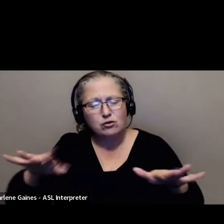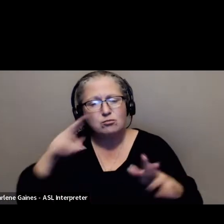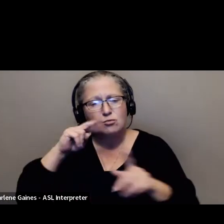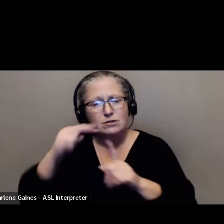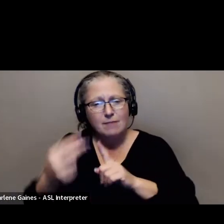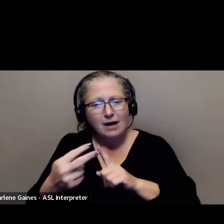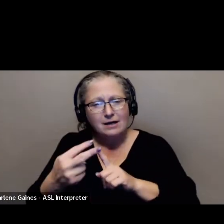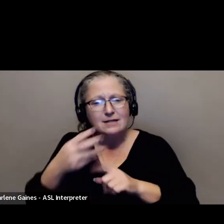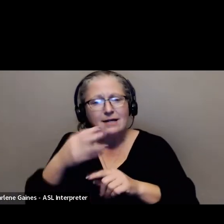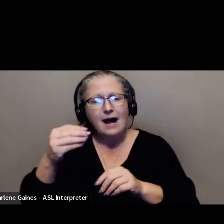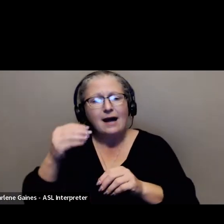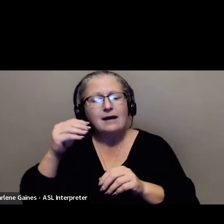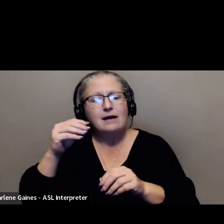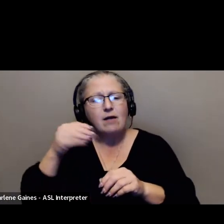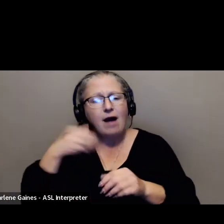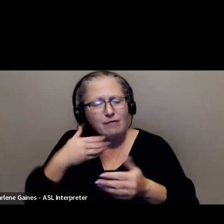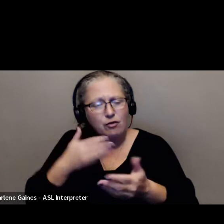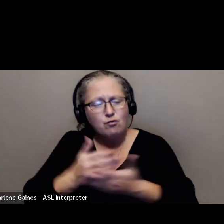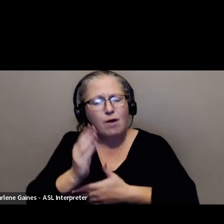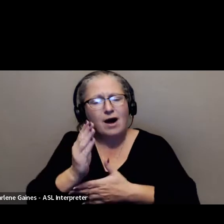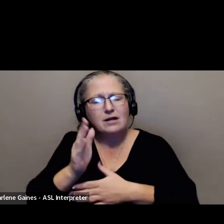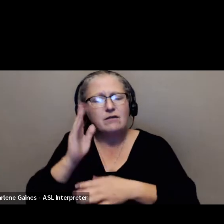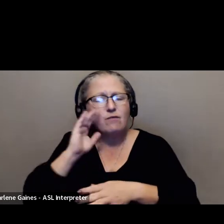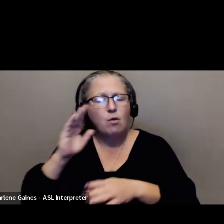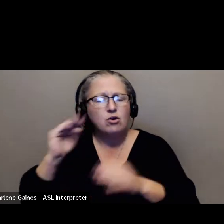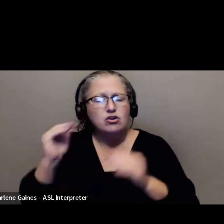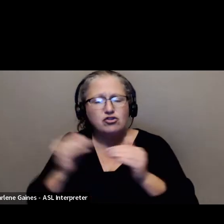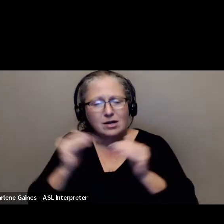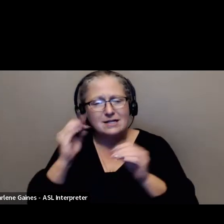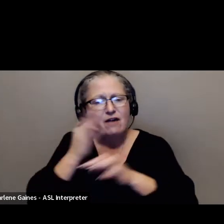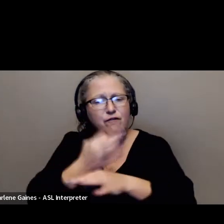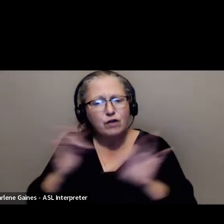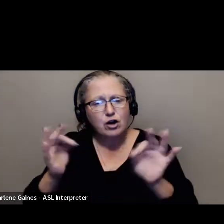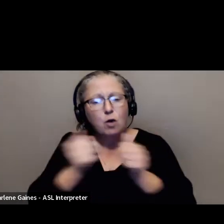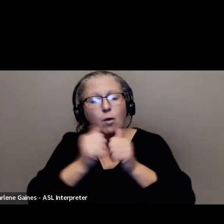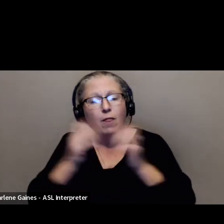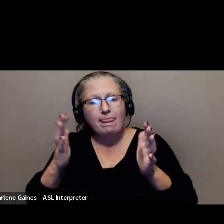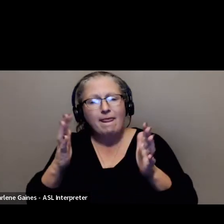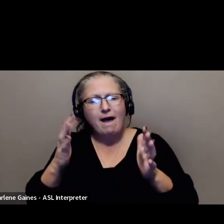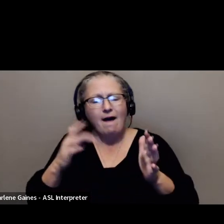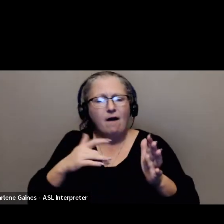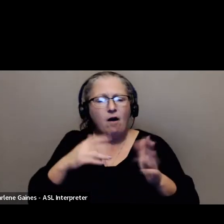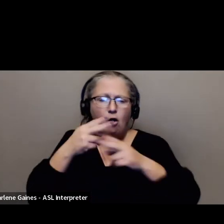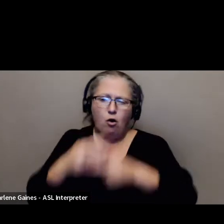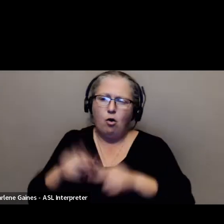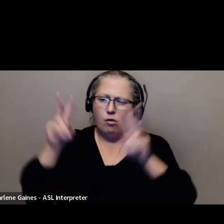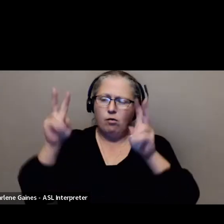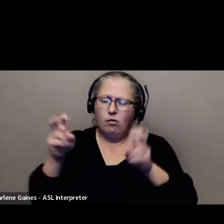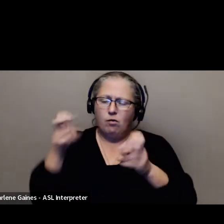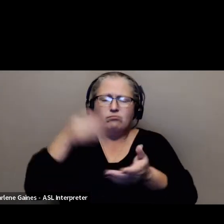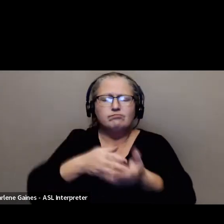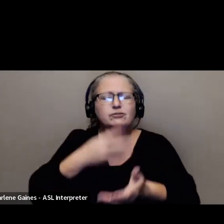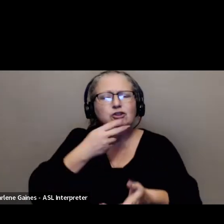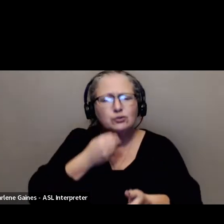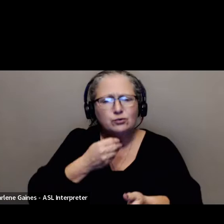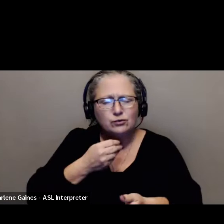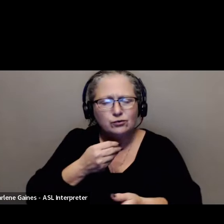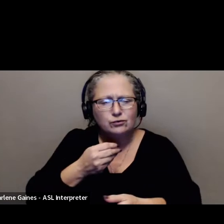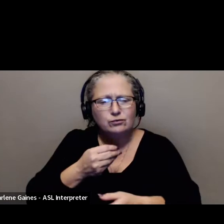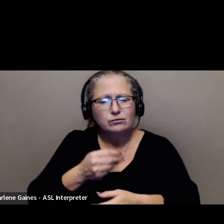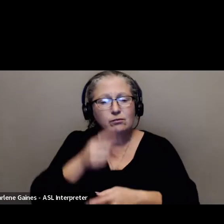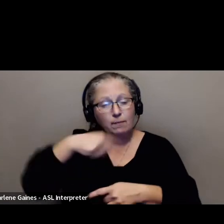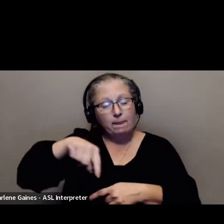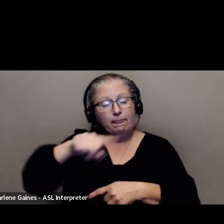the inalienable right to call for justice and freedom without being framed as anti-Semitic. For